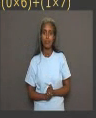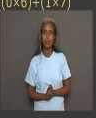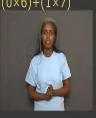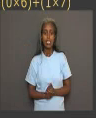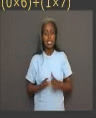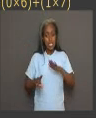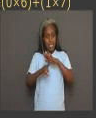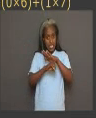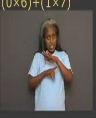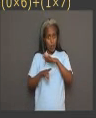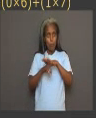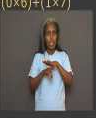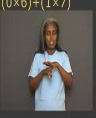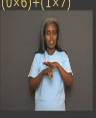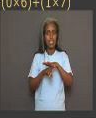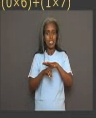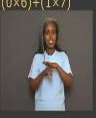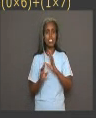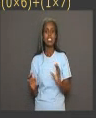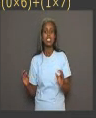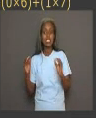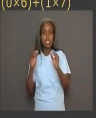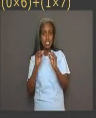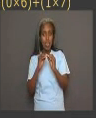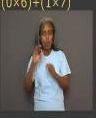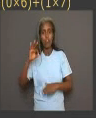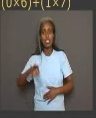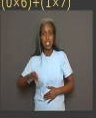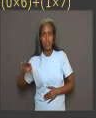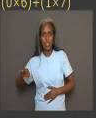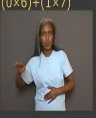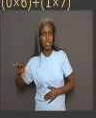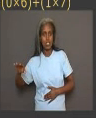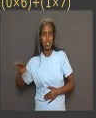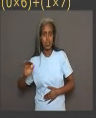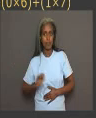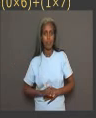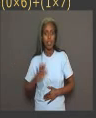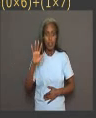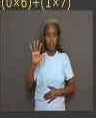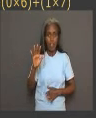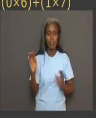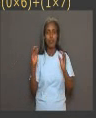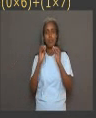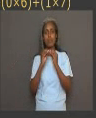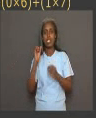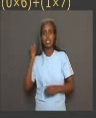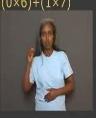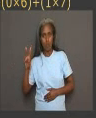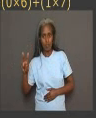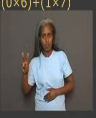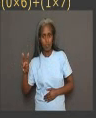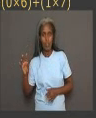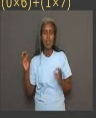The denominator is the sum of the frequencies. 5 plus